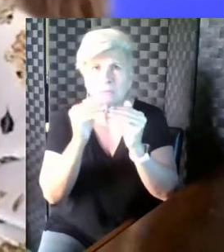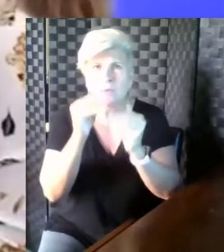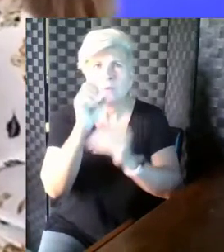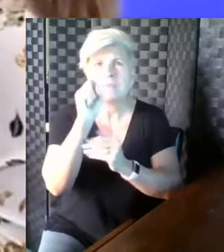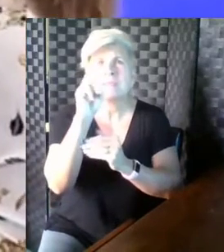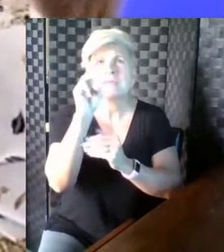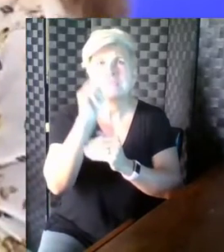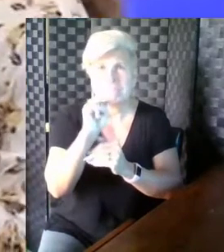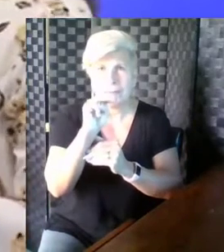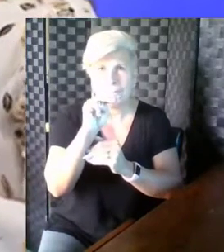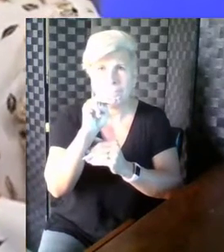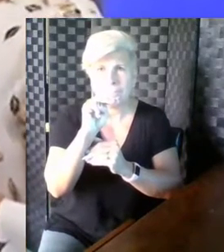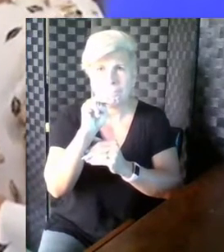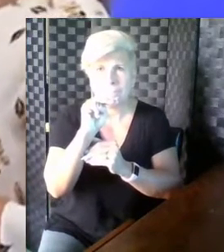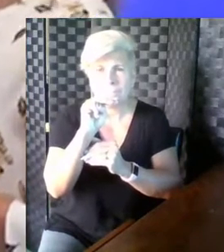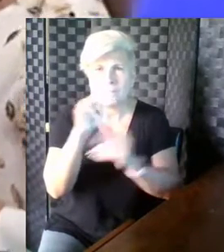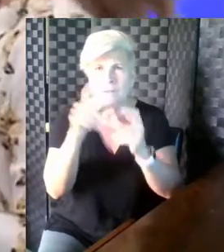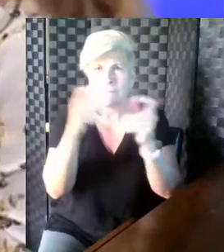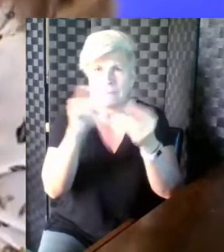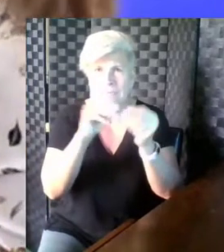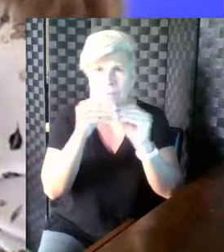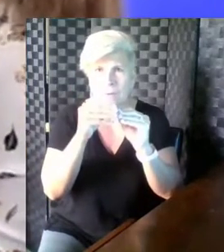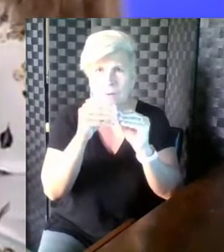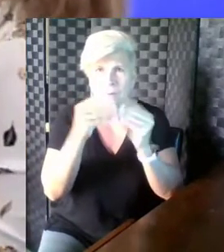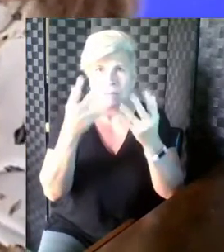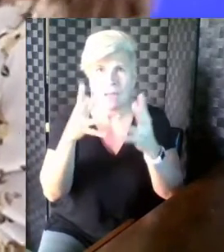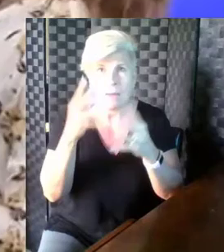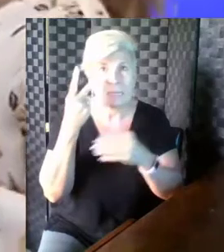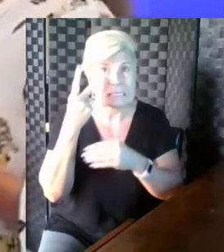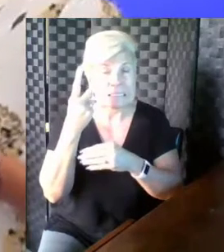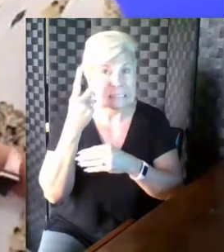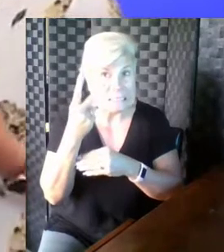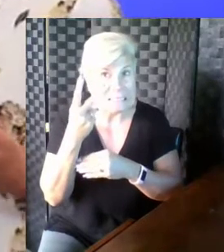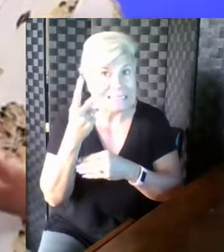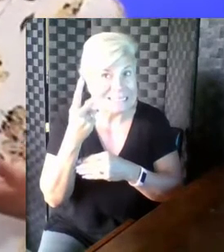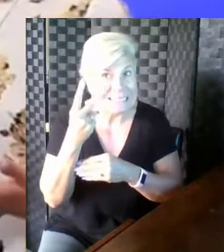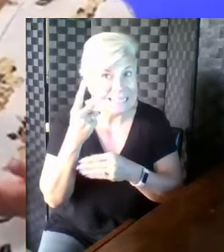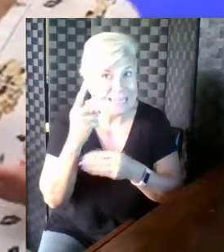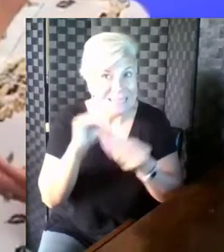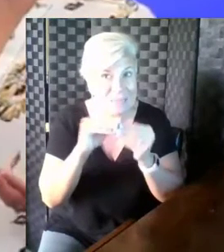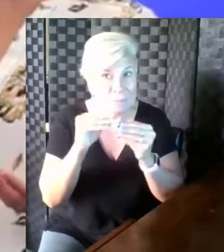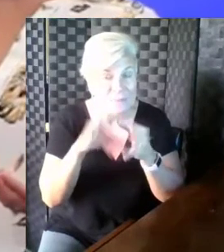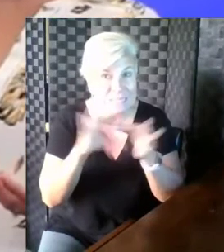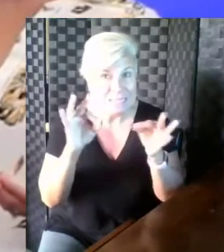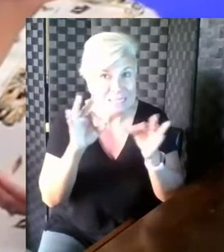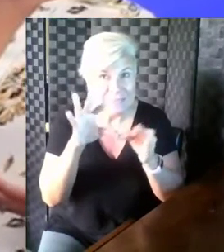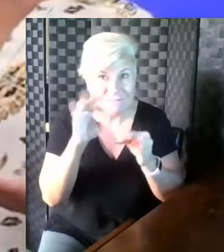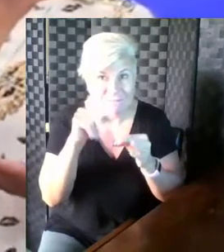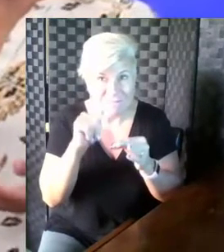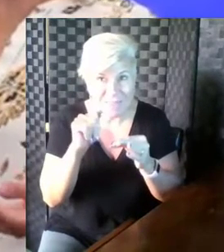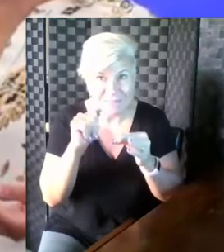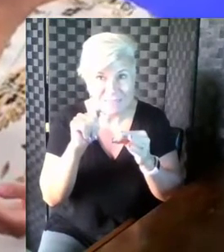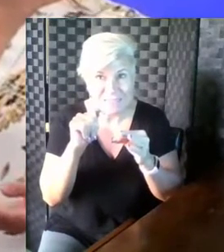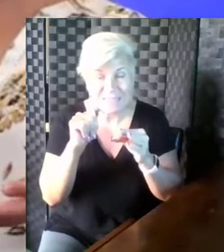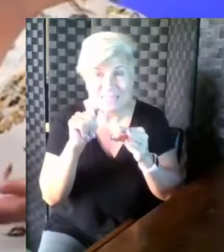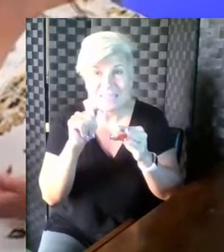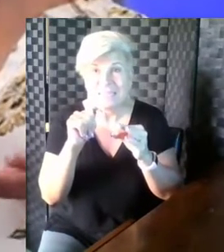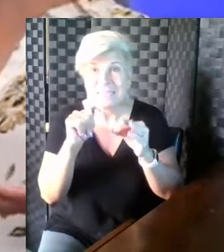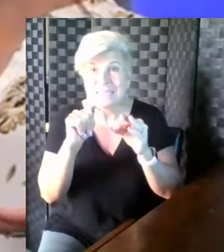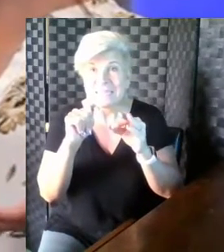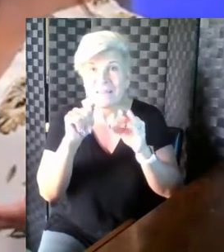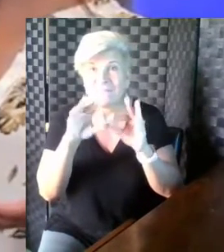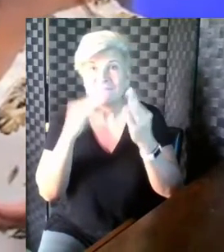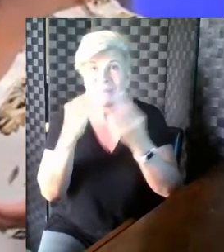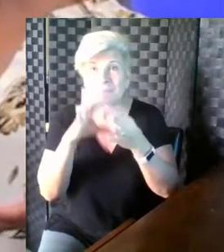to be able to get our sum. Now I already see that number sentence, that fact family sentence that has the